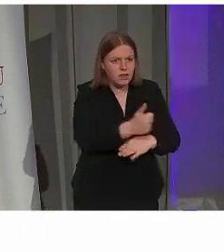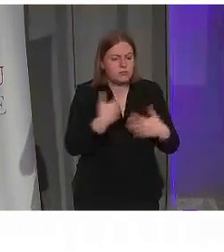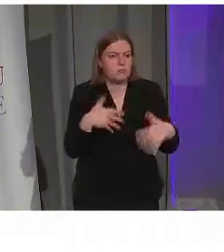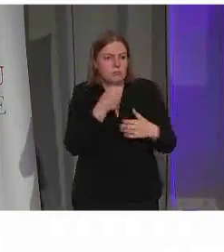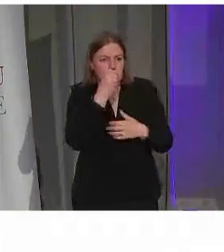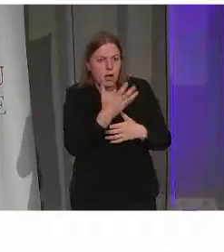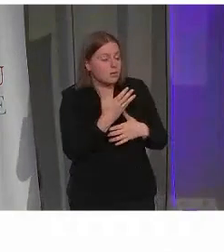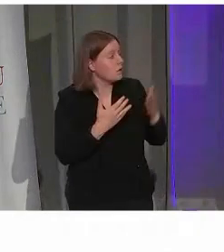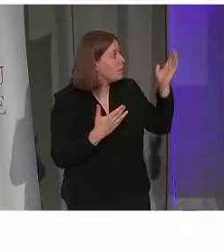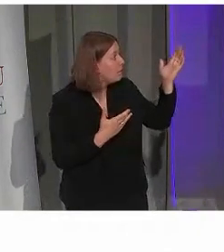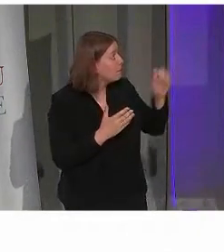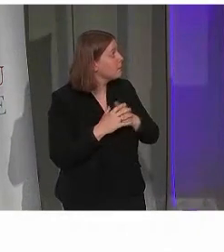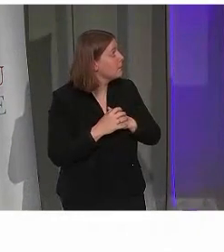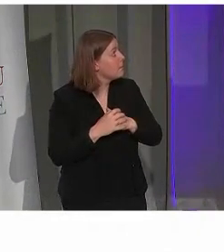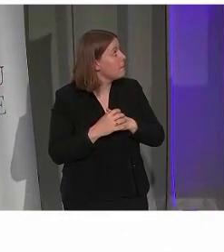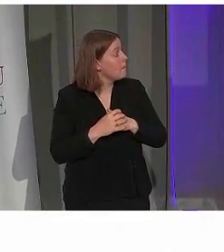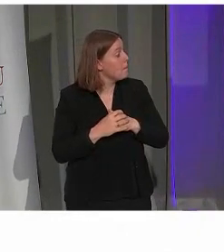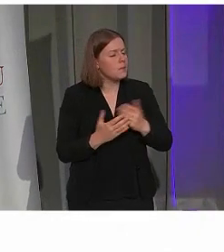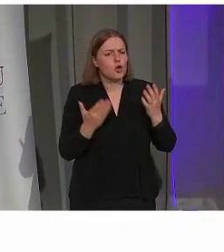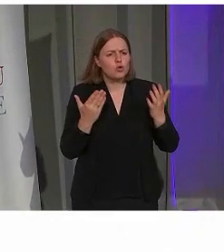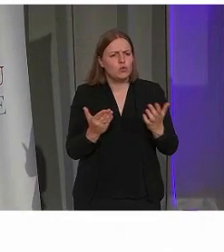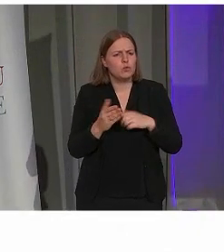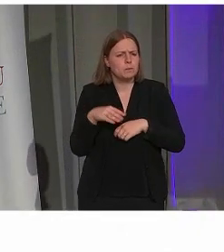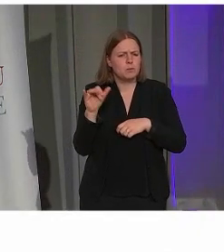And now I'll move to